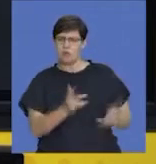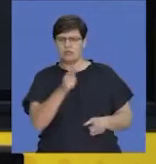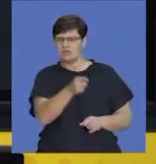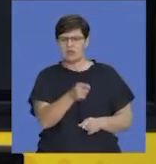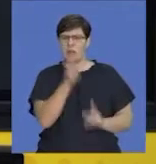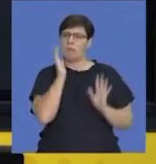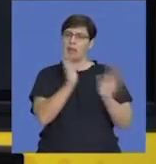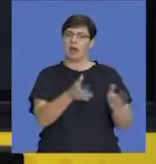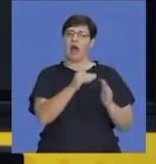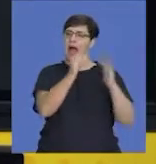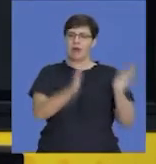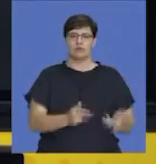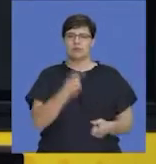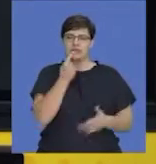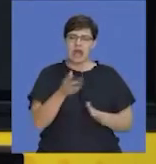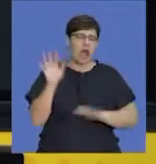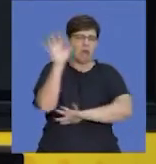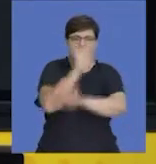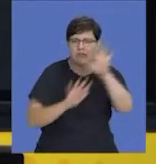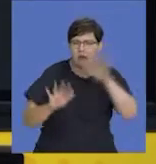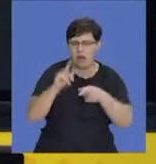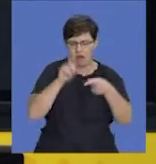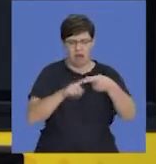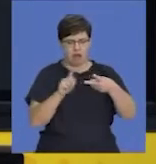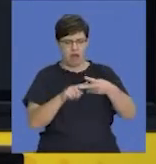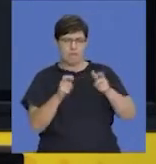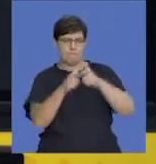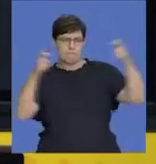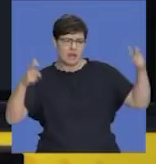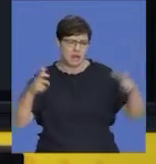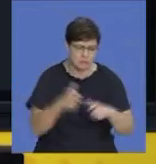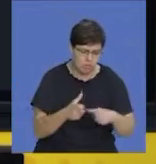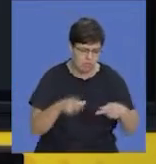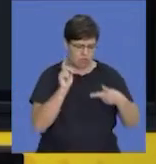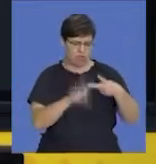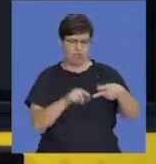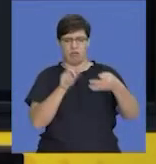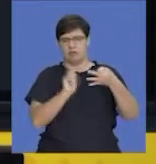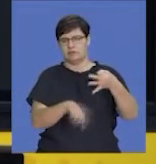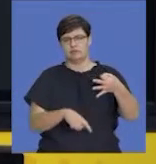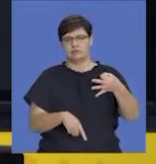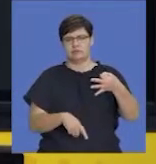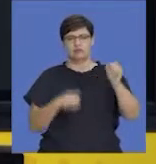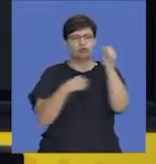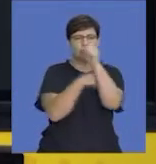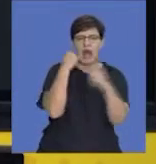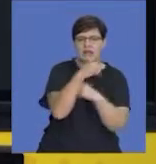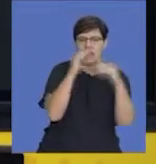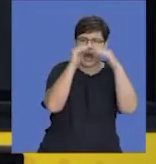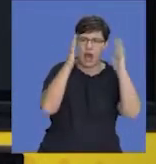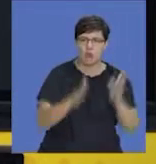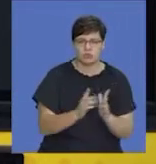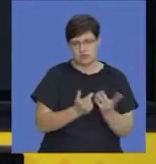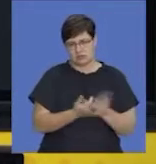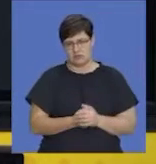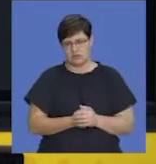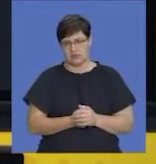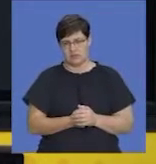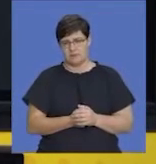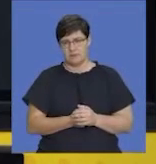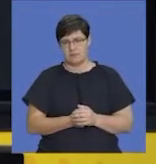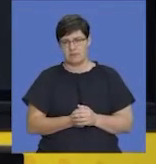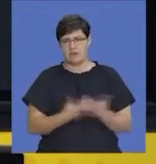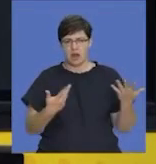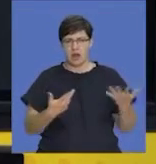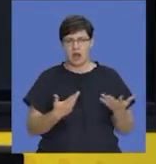ensure we speak to the color of the house, the size of the house. We need to talk about the structure of the house. We need to talk about whether